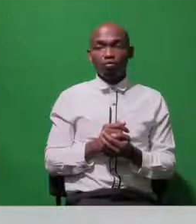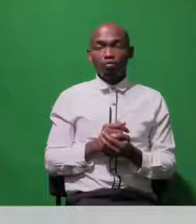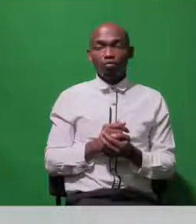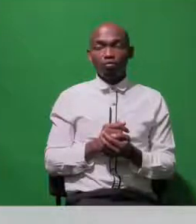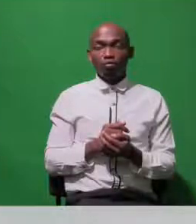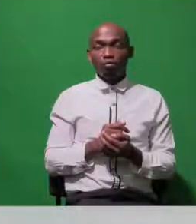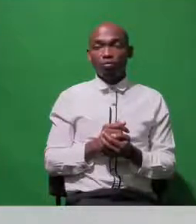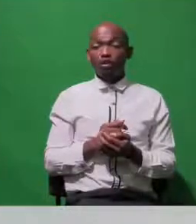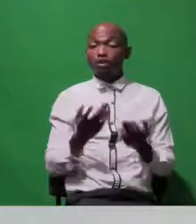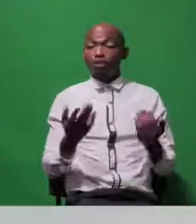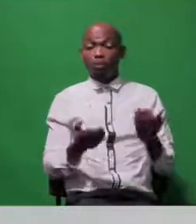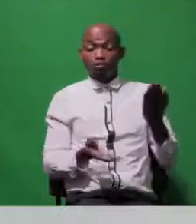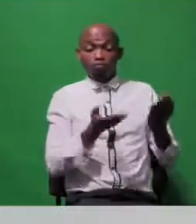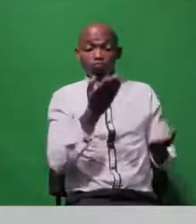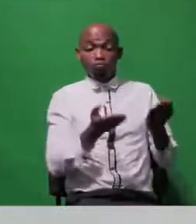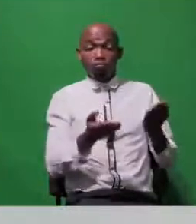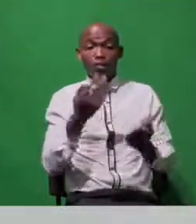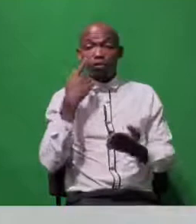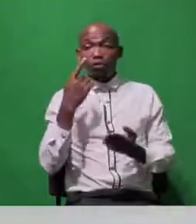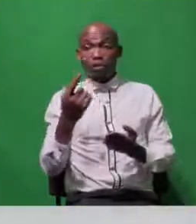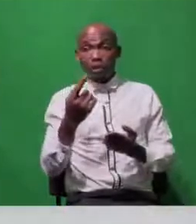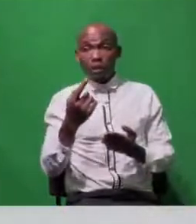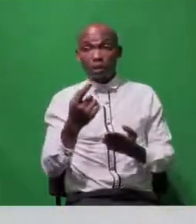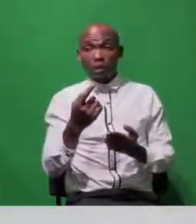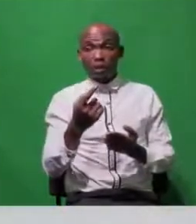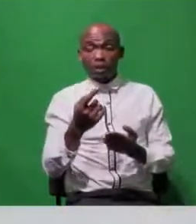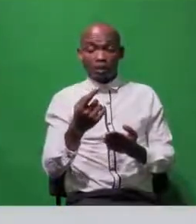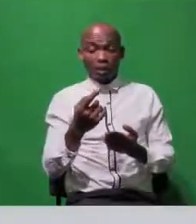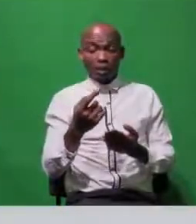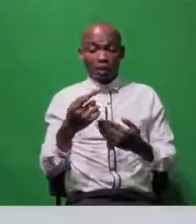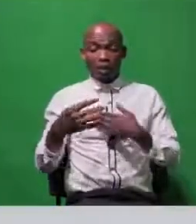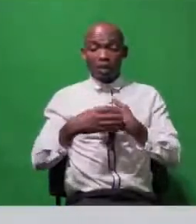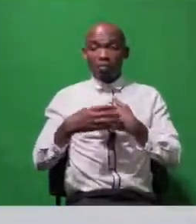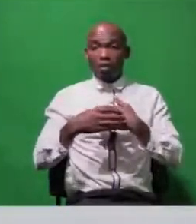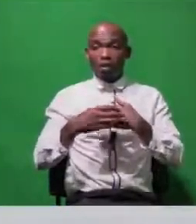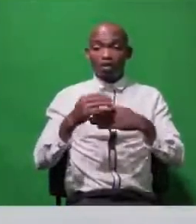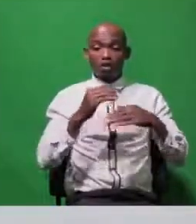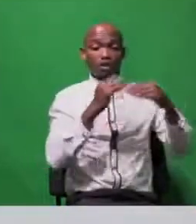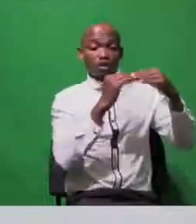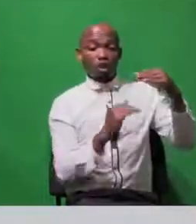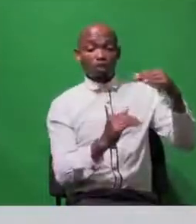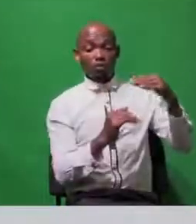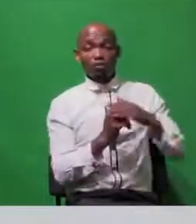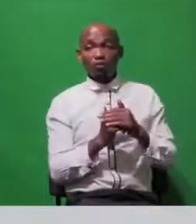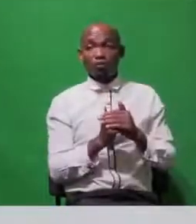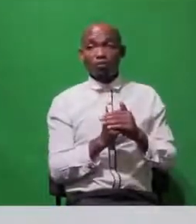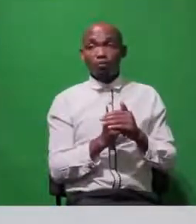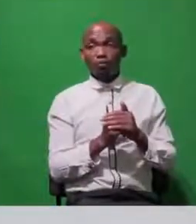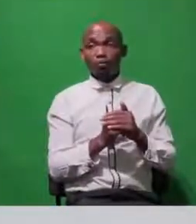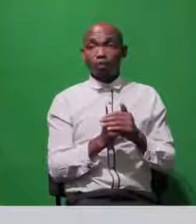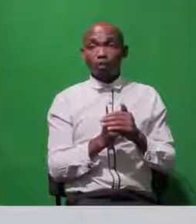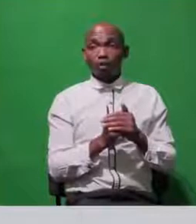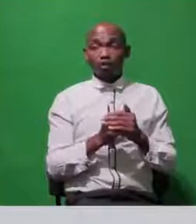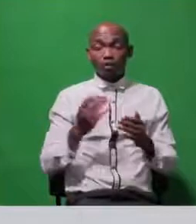we are supposed to see the image below the lines. So measure this distance from